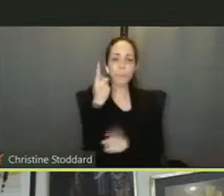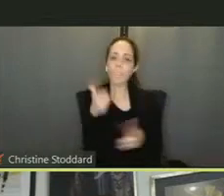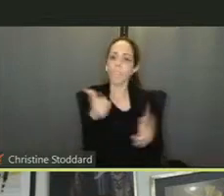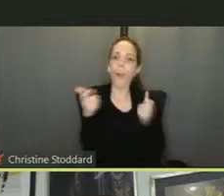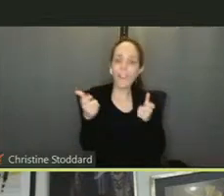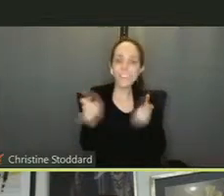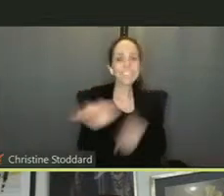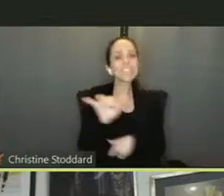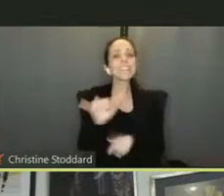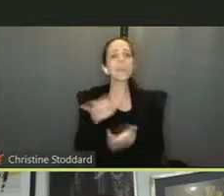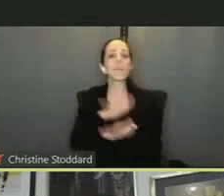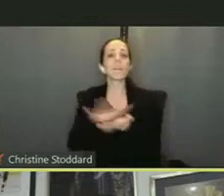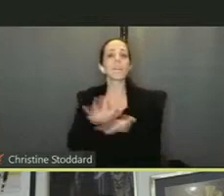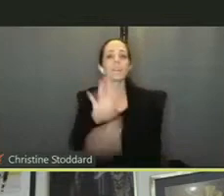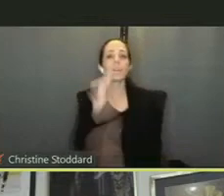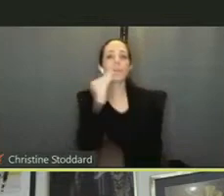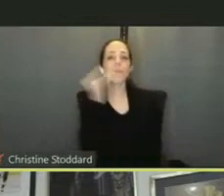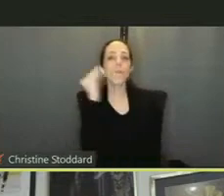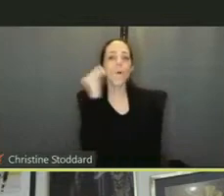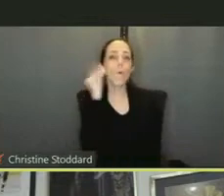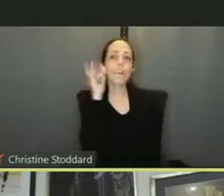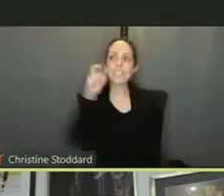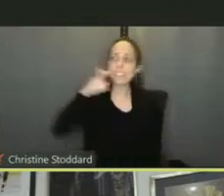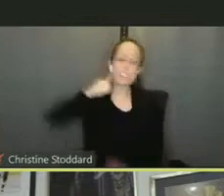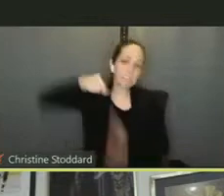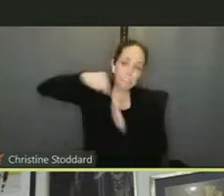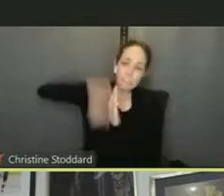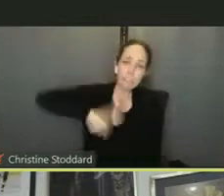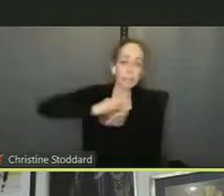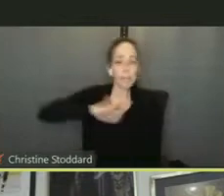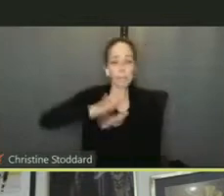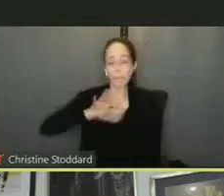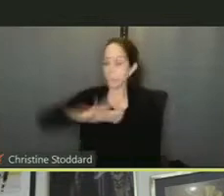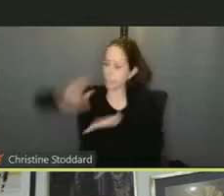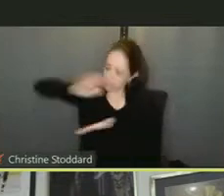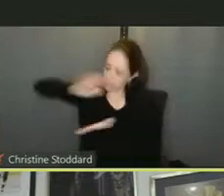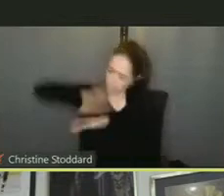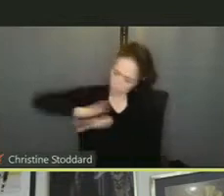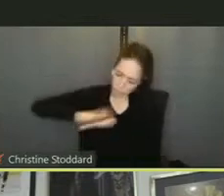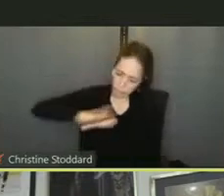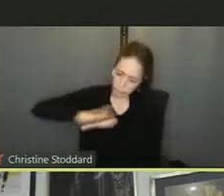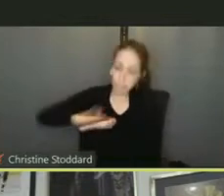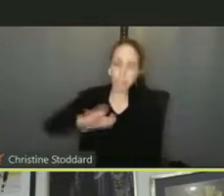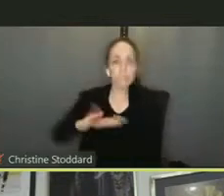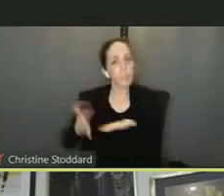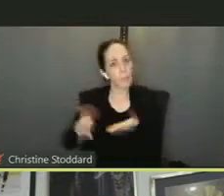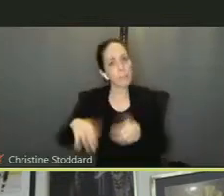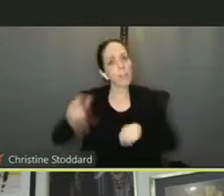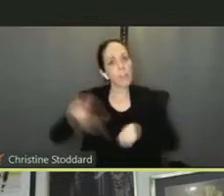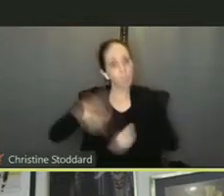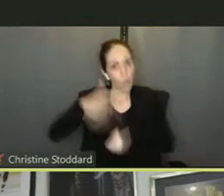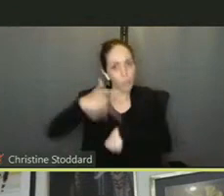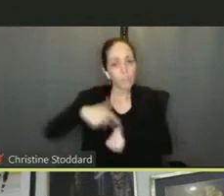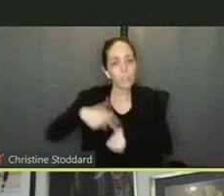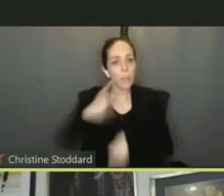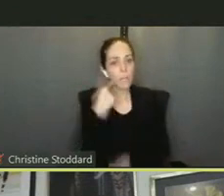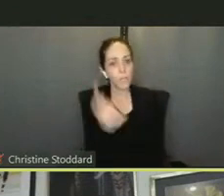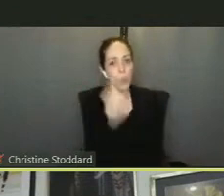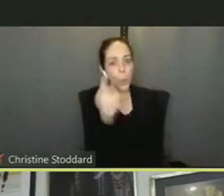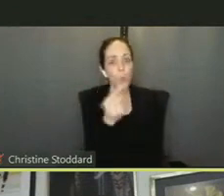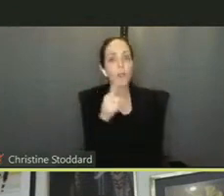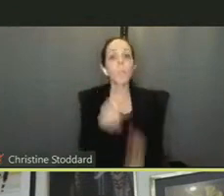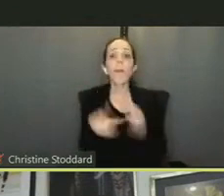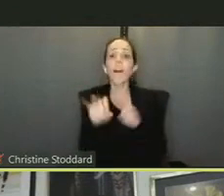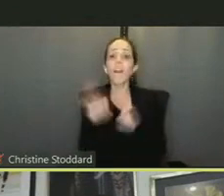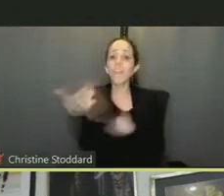12 hours to really get into the corners and get everything done. But if you hire an army or a lot of people to do it, that